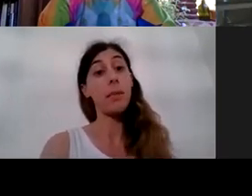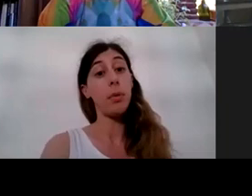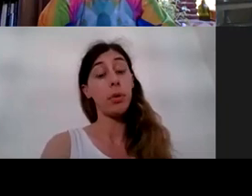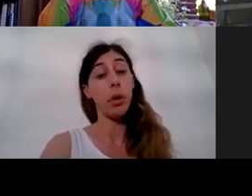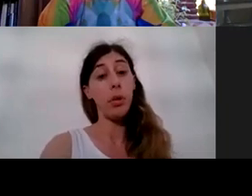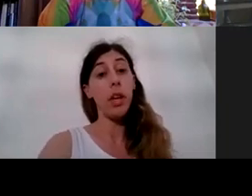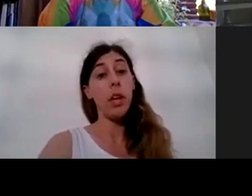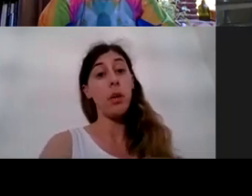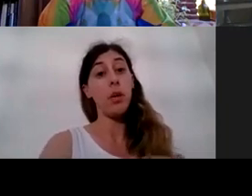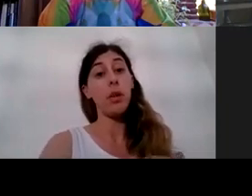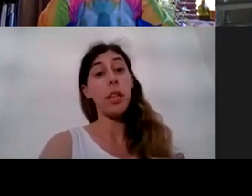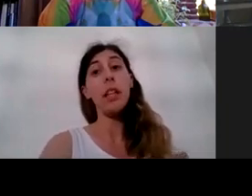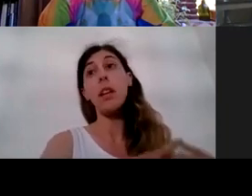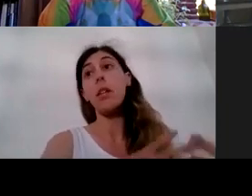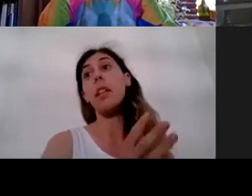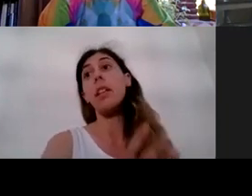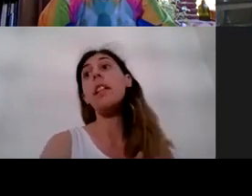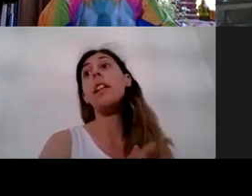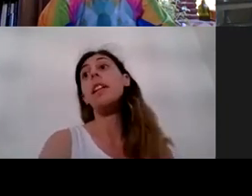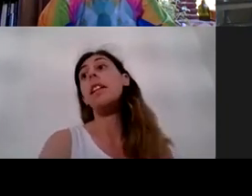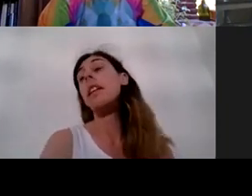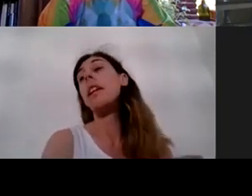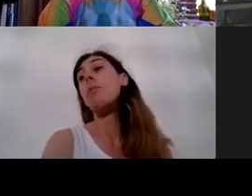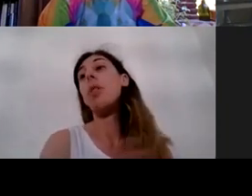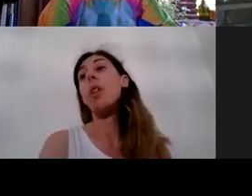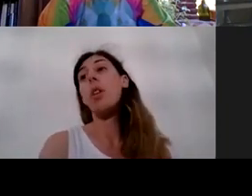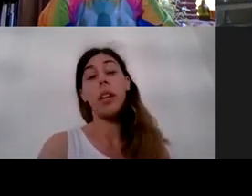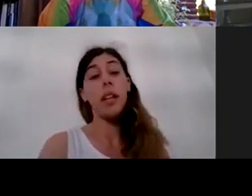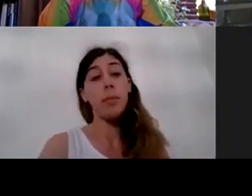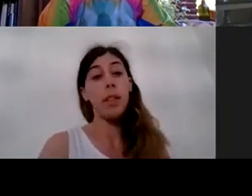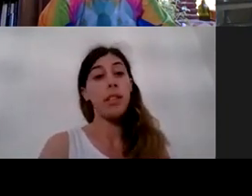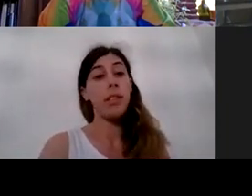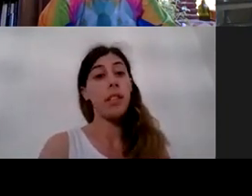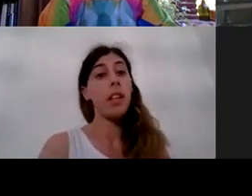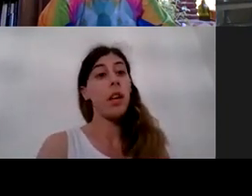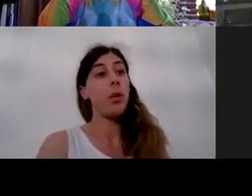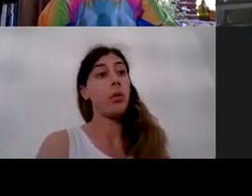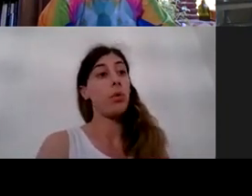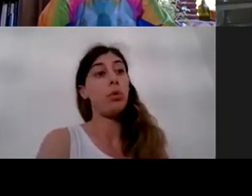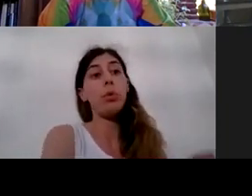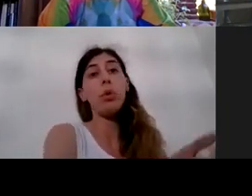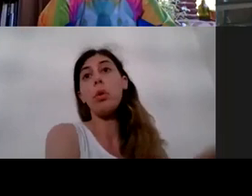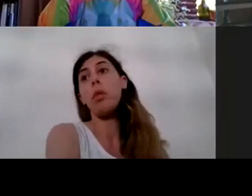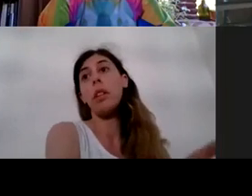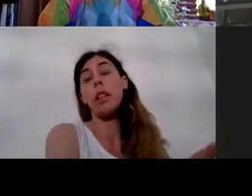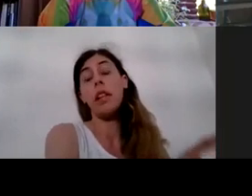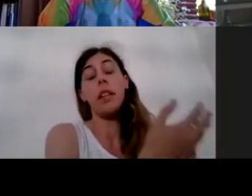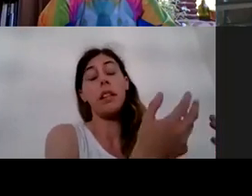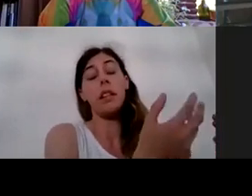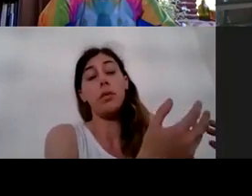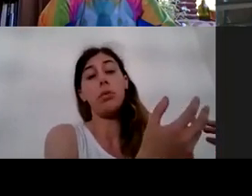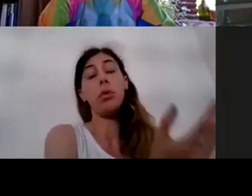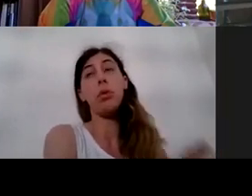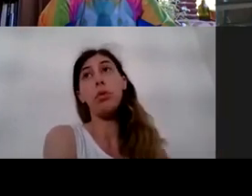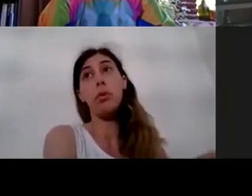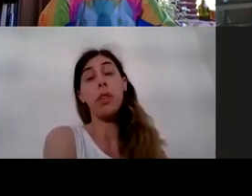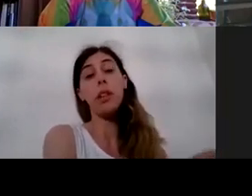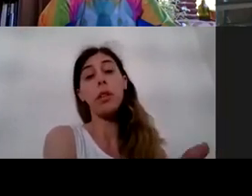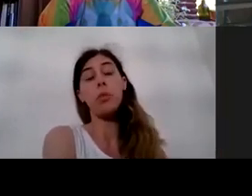everyone should have a free choice as of their healthcare providers. This is